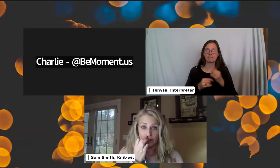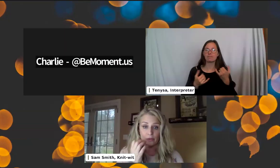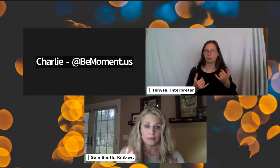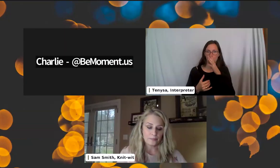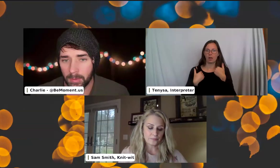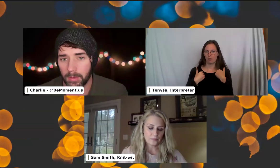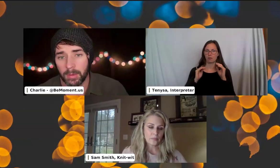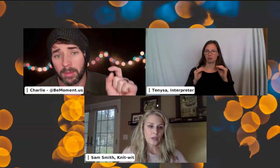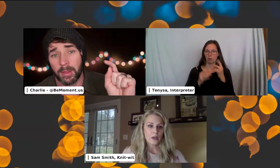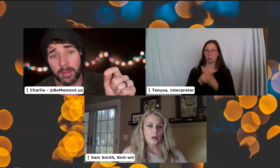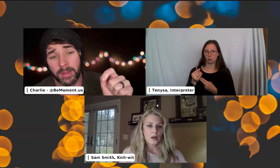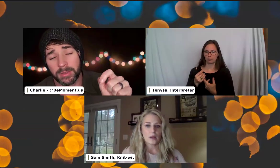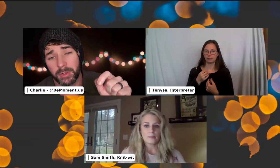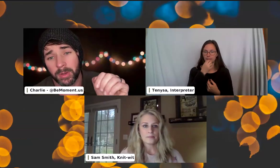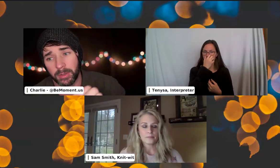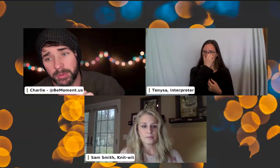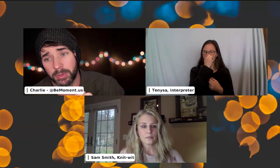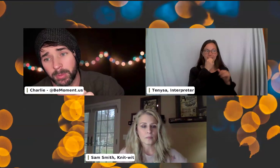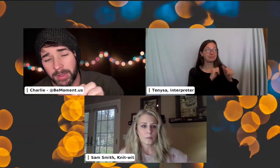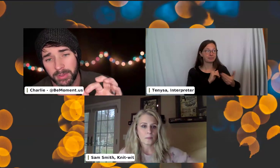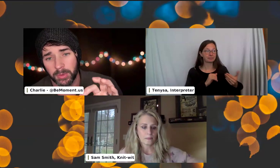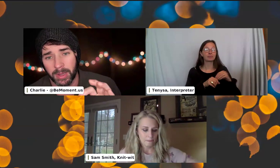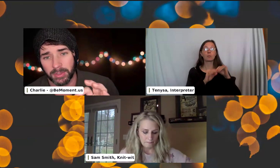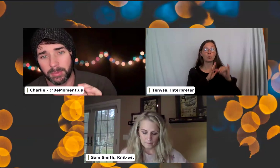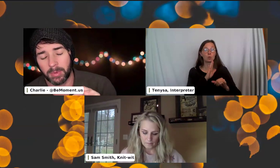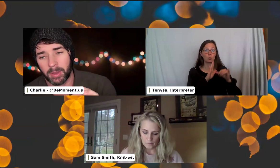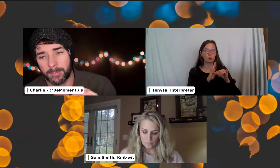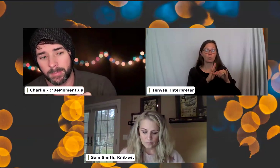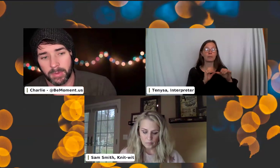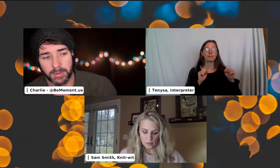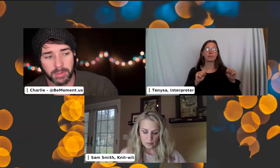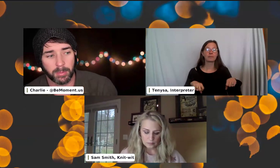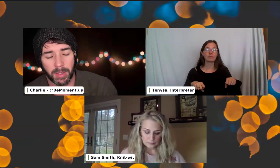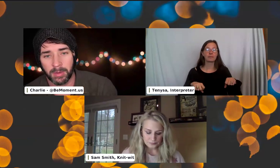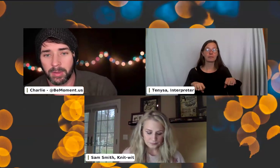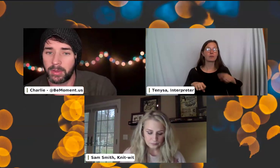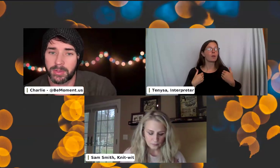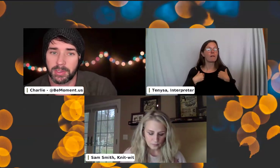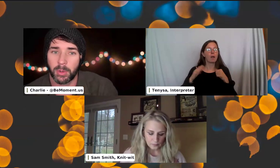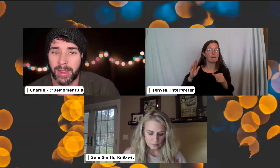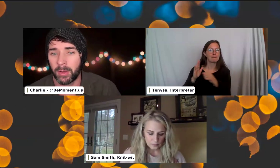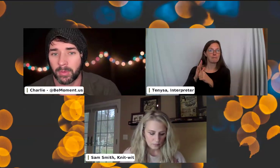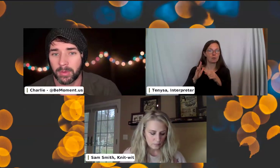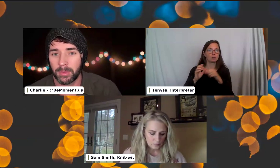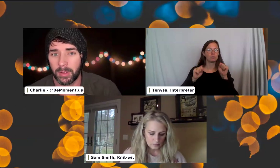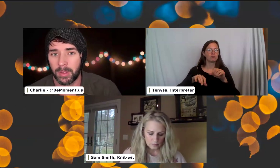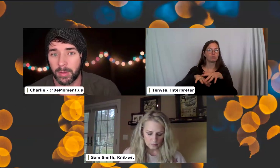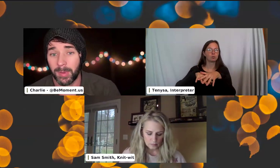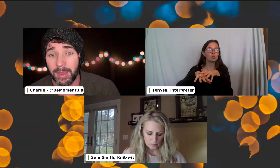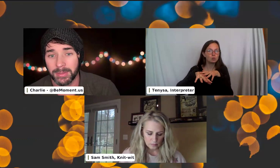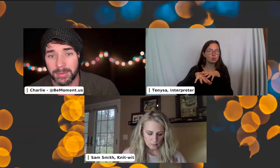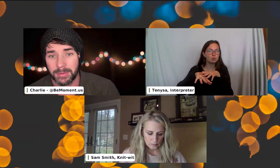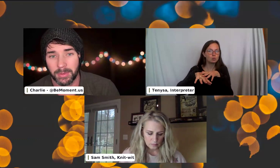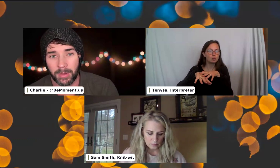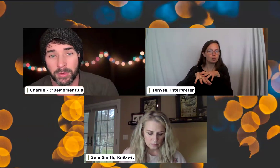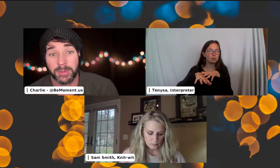instruction of both. The other thing too on YouTube is you can actually, there's a little button that you can slow down the